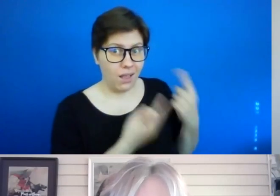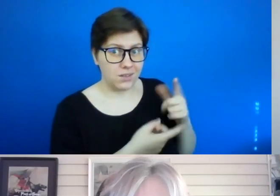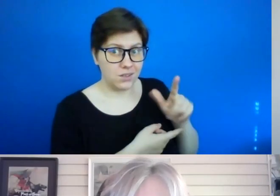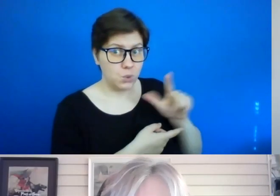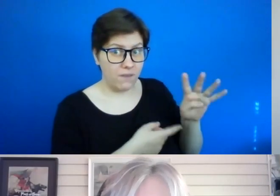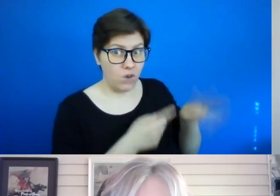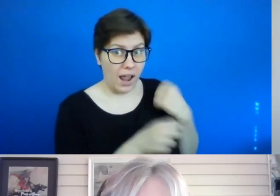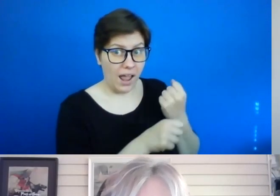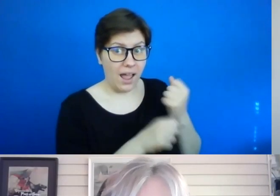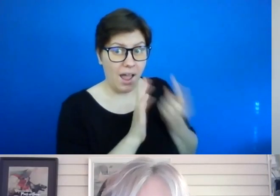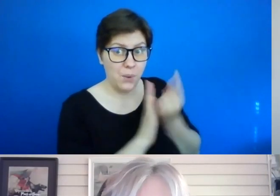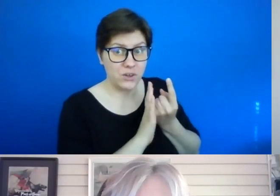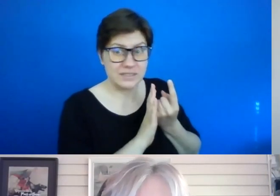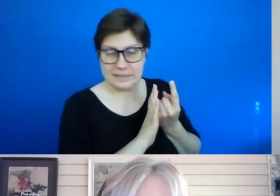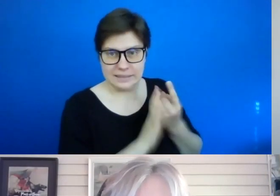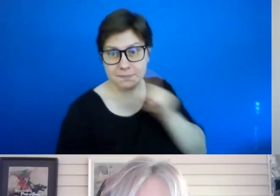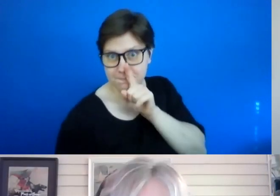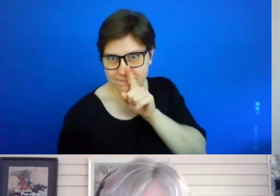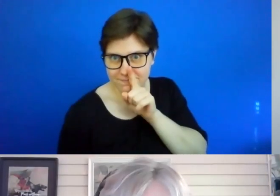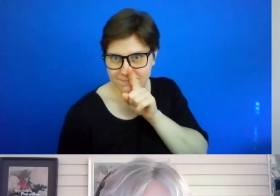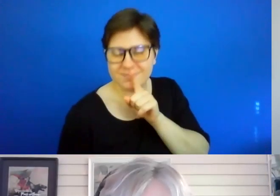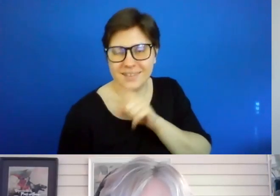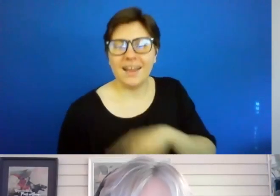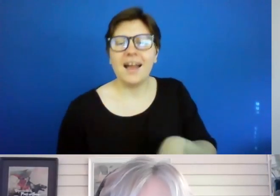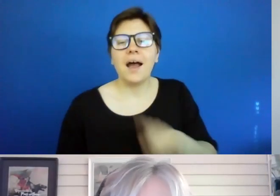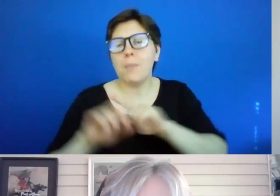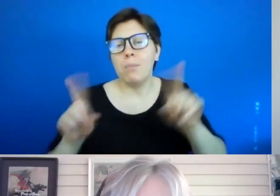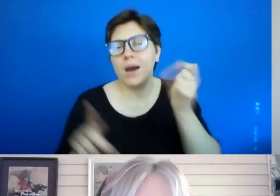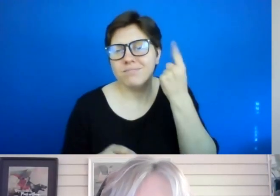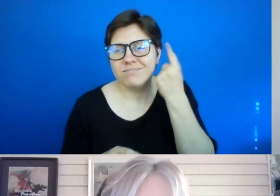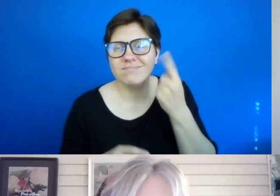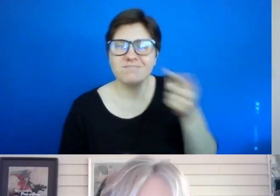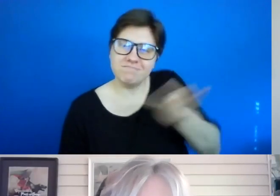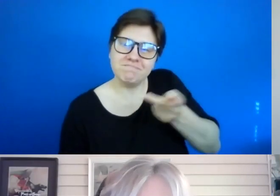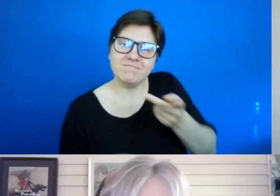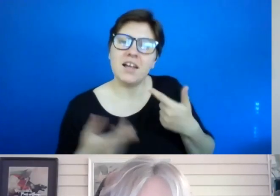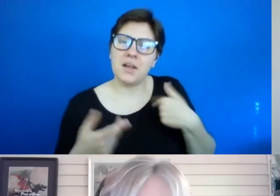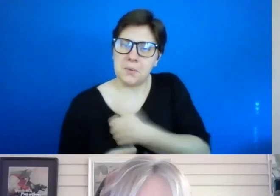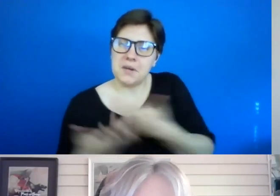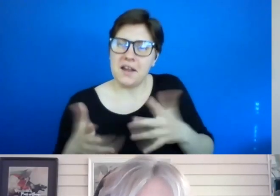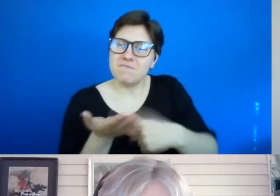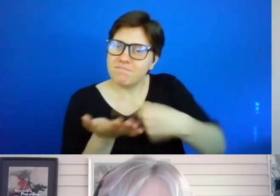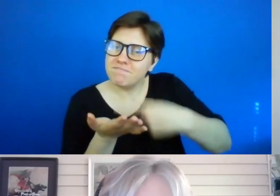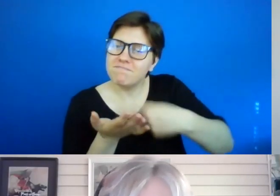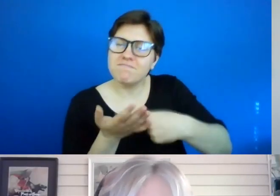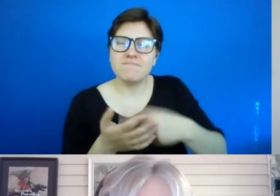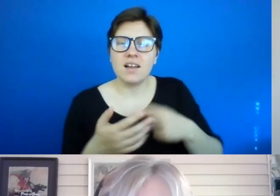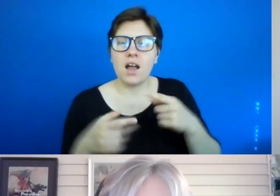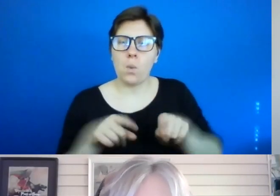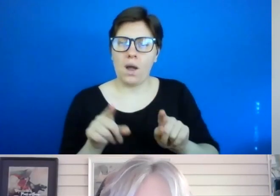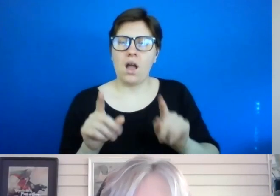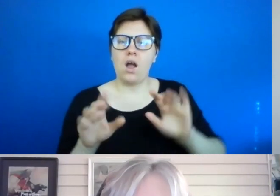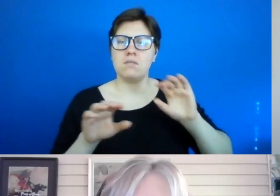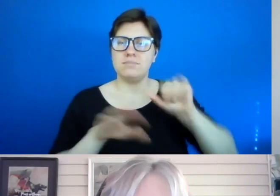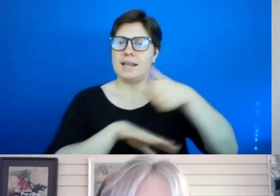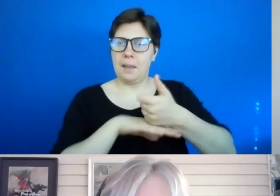but I will say that I've had a number of conversations with these two speakers in organizing this debate or this conversation